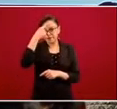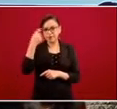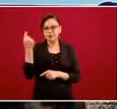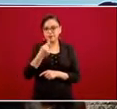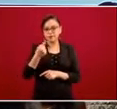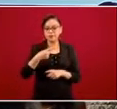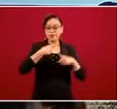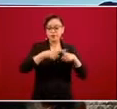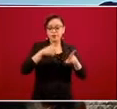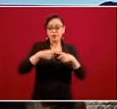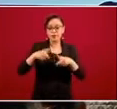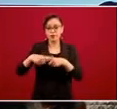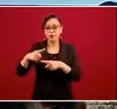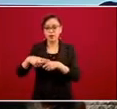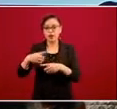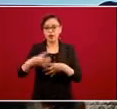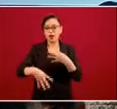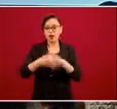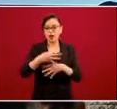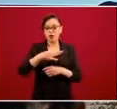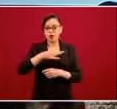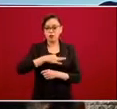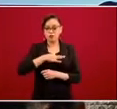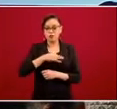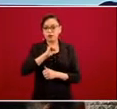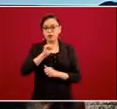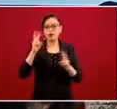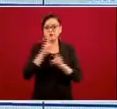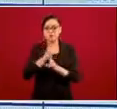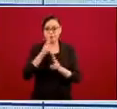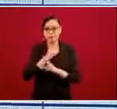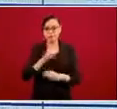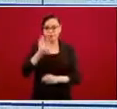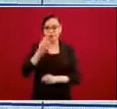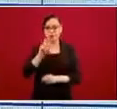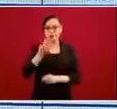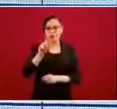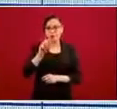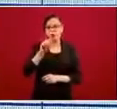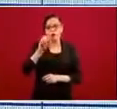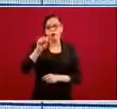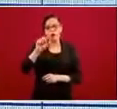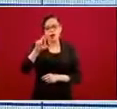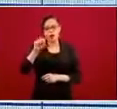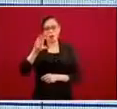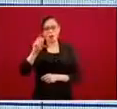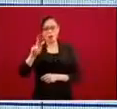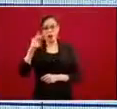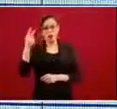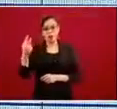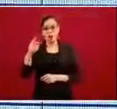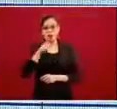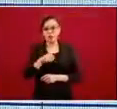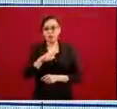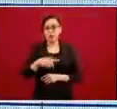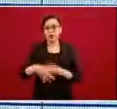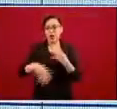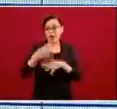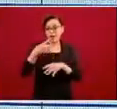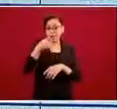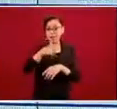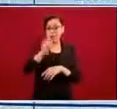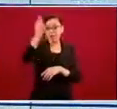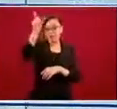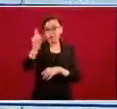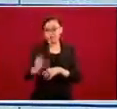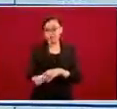different medical units for the diagnosis of different viruses. Remember, we have the infrastructure